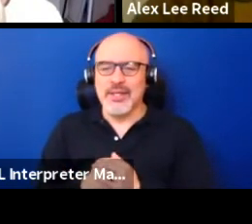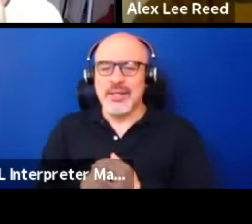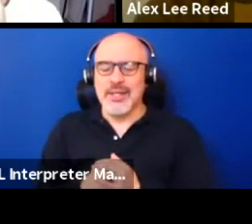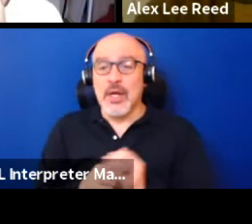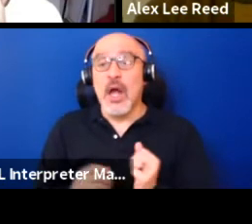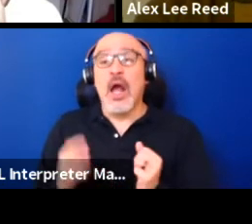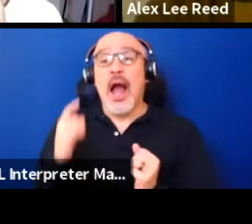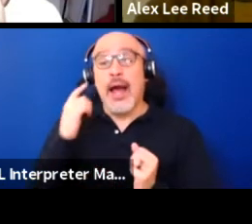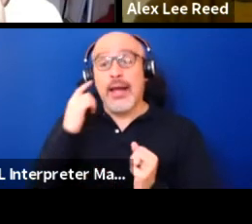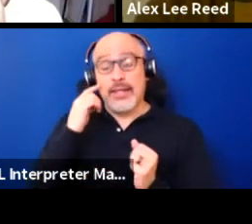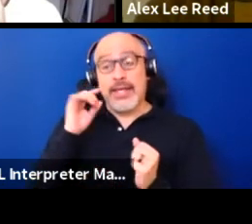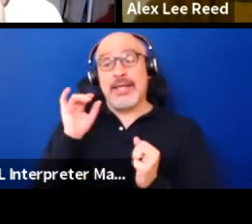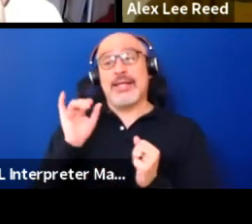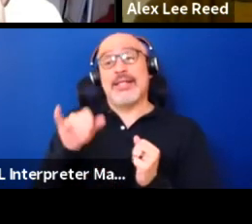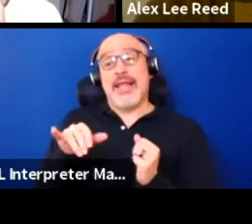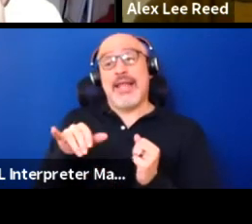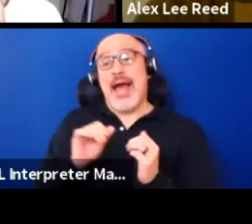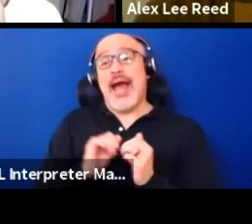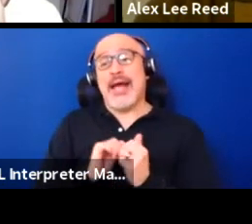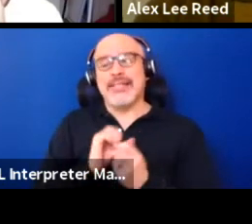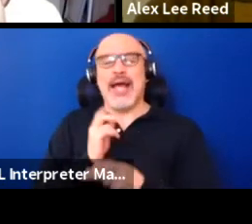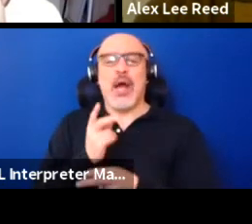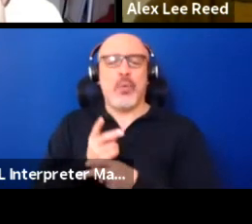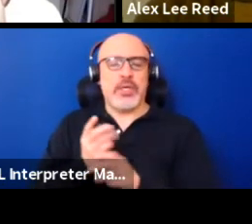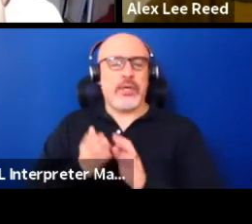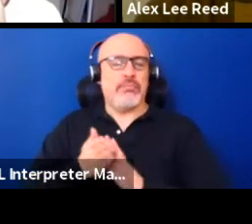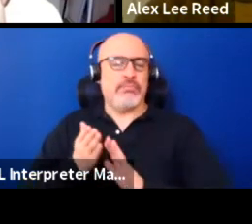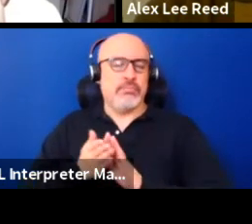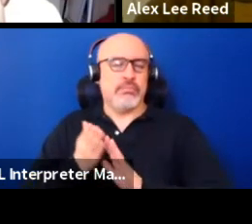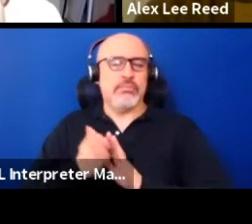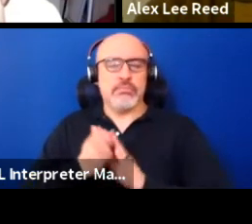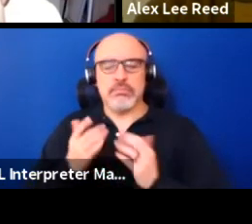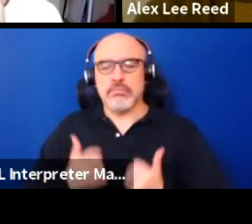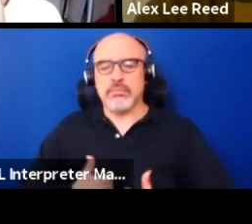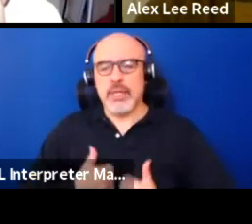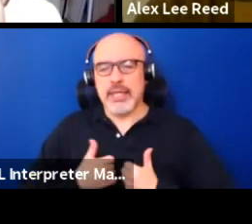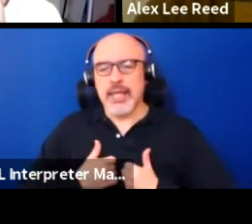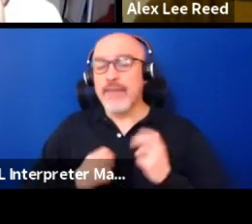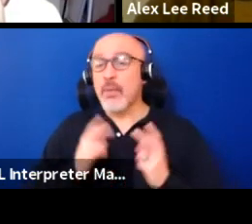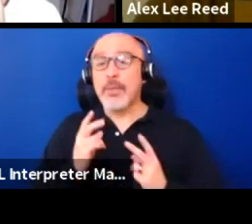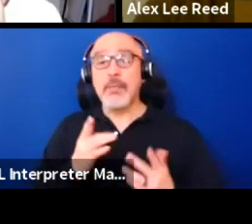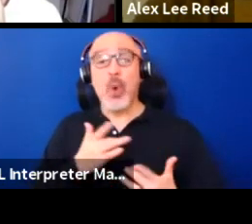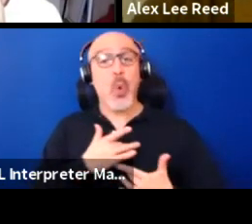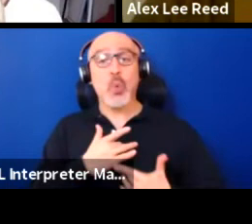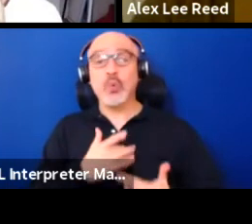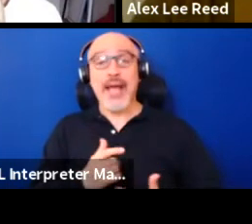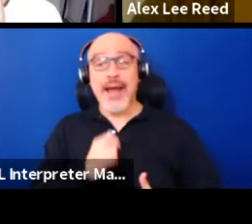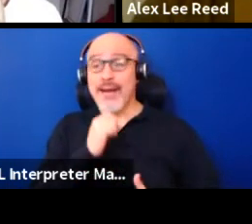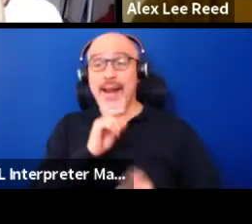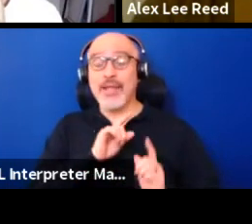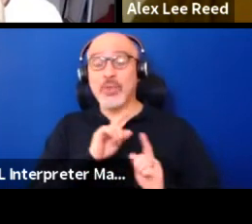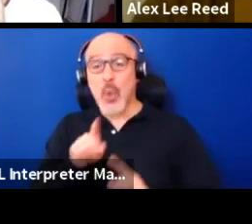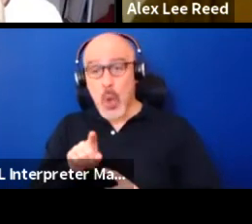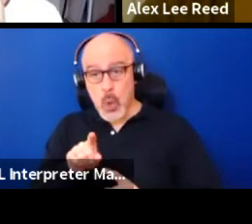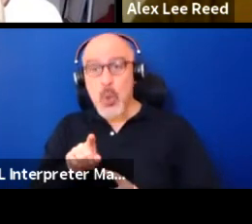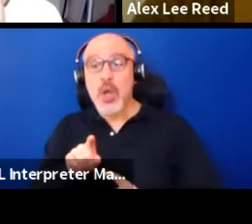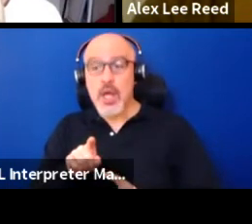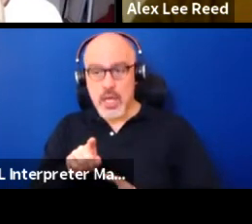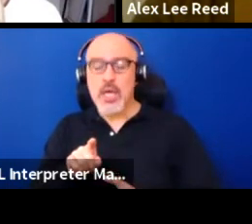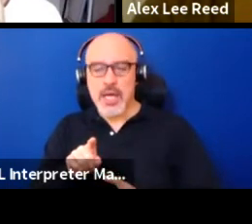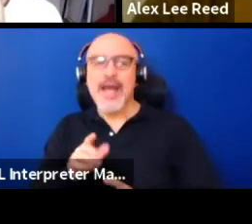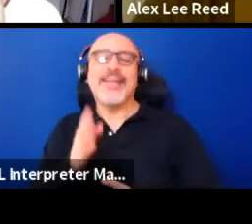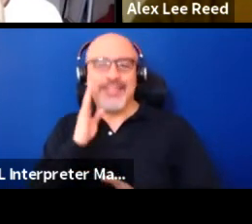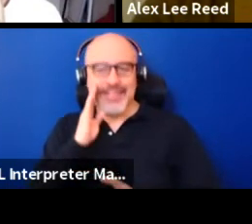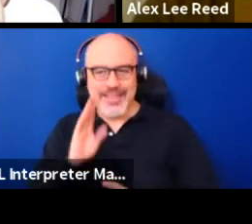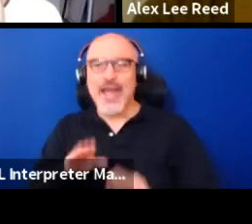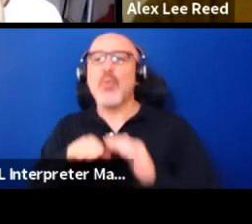I think that is how we can keep theater alive. That's how we can get people that don't normally go to the theater coming into the doors because